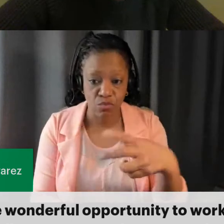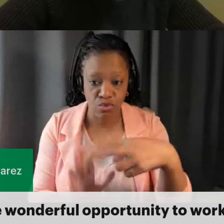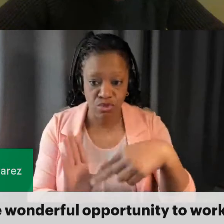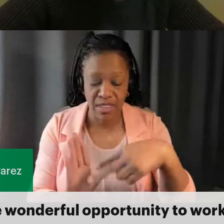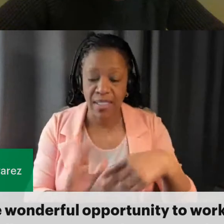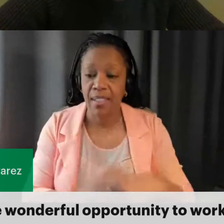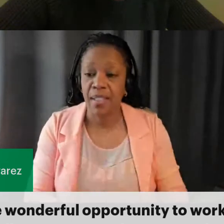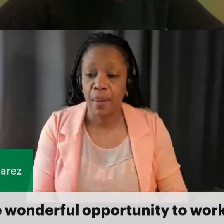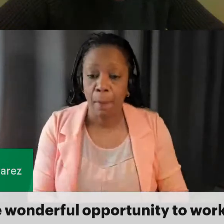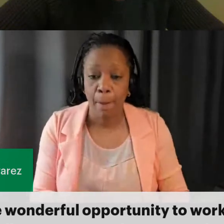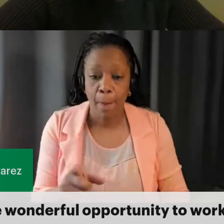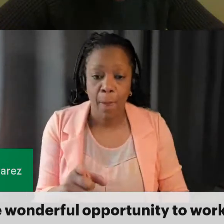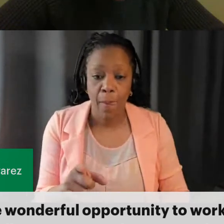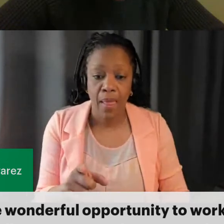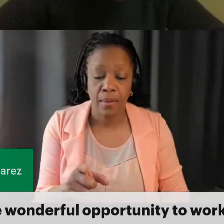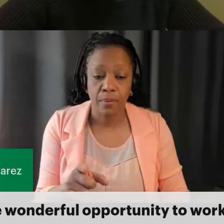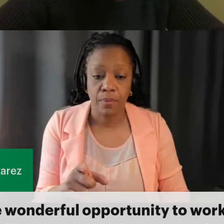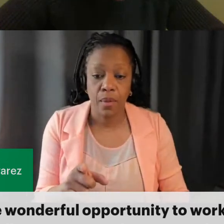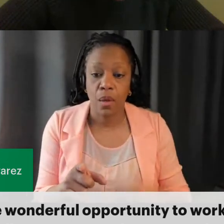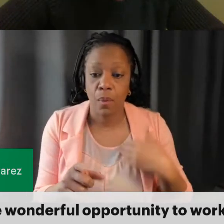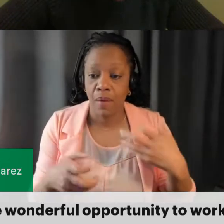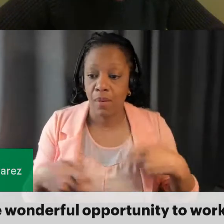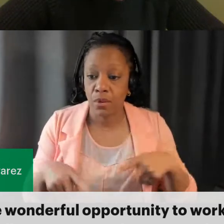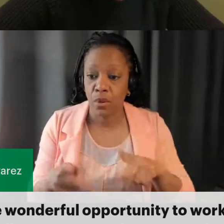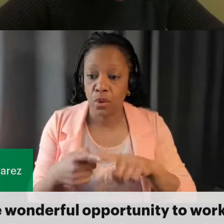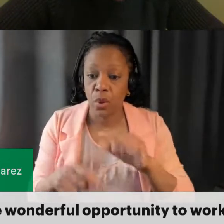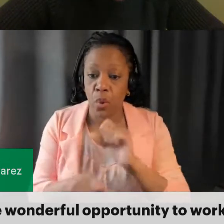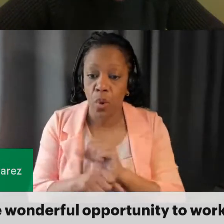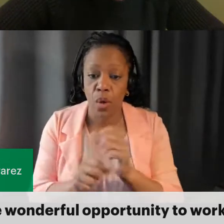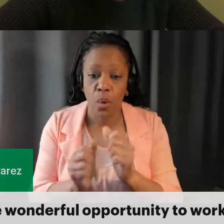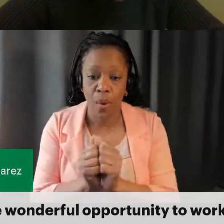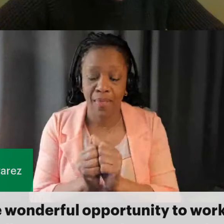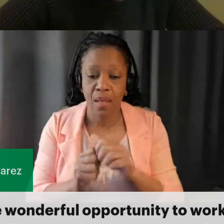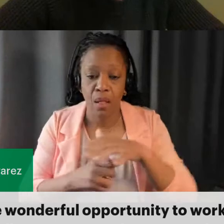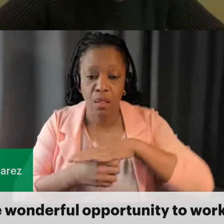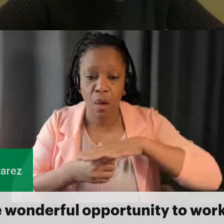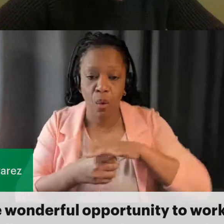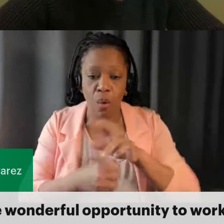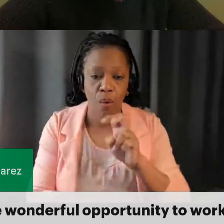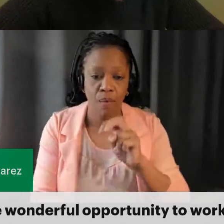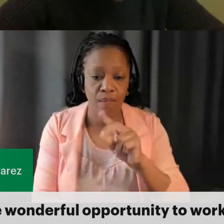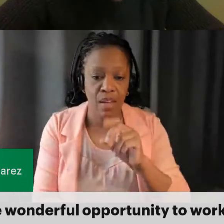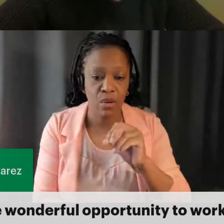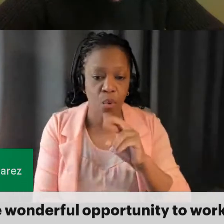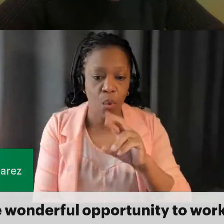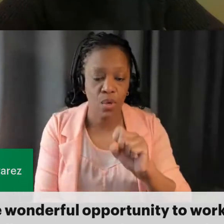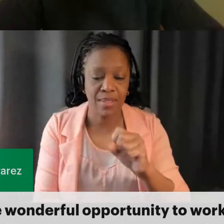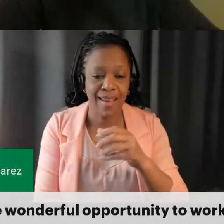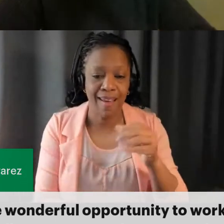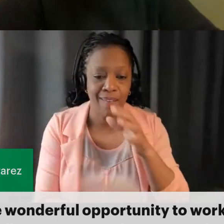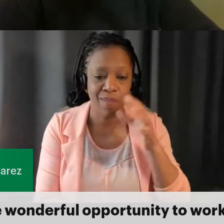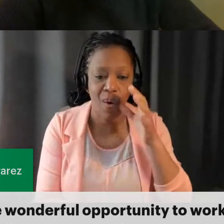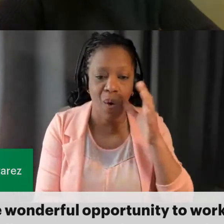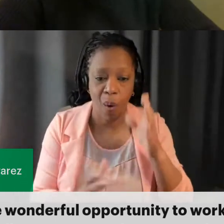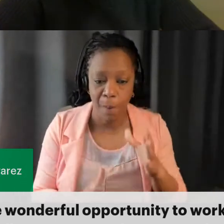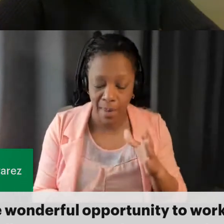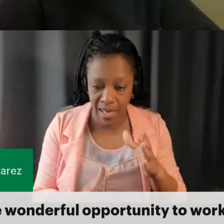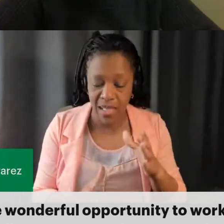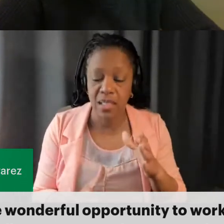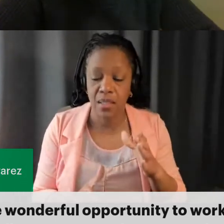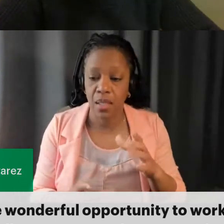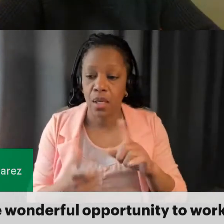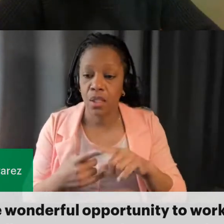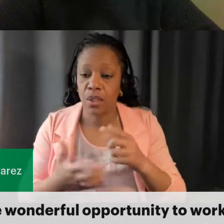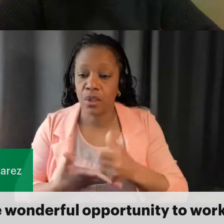local vendors and farmers in filling in the gap between follow-up care and resources for many patients, families in food